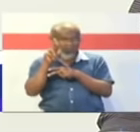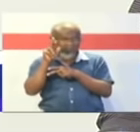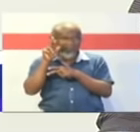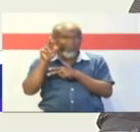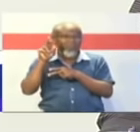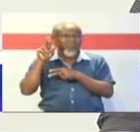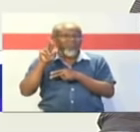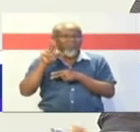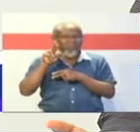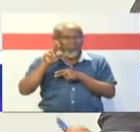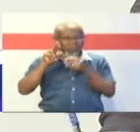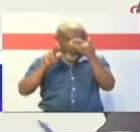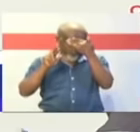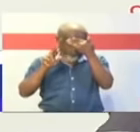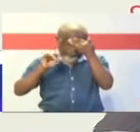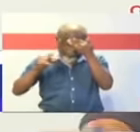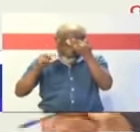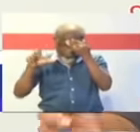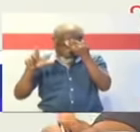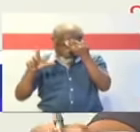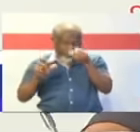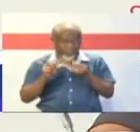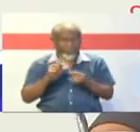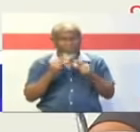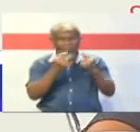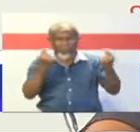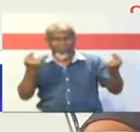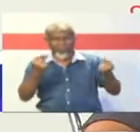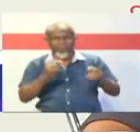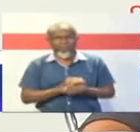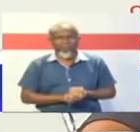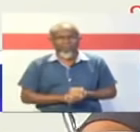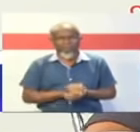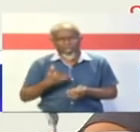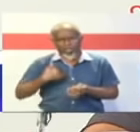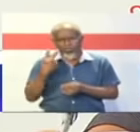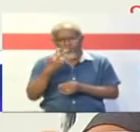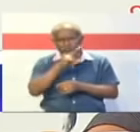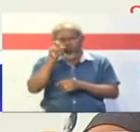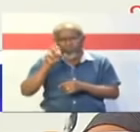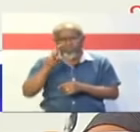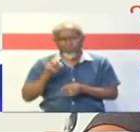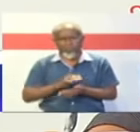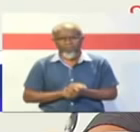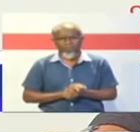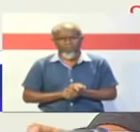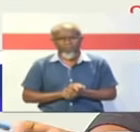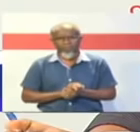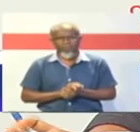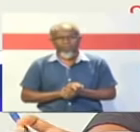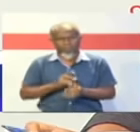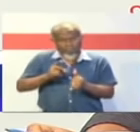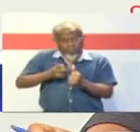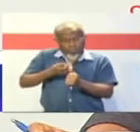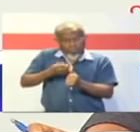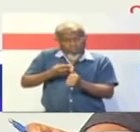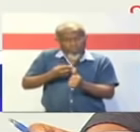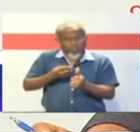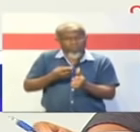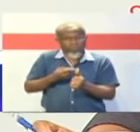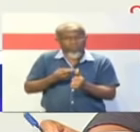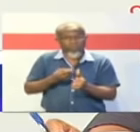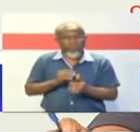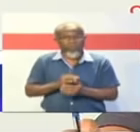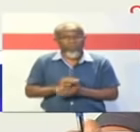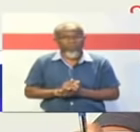Raphael John Lal. Wonderful. Guardian Media. Welcome to the conference. Yes, I have 2 questions. The first one